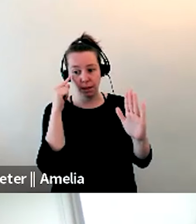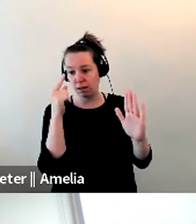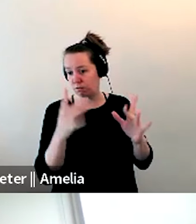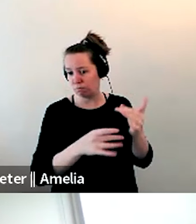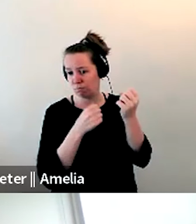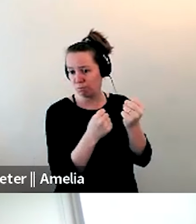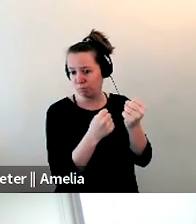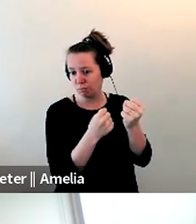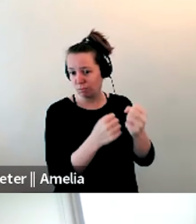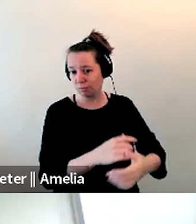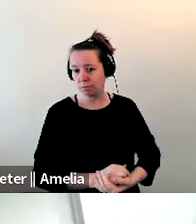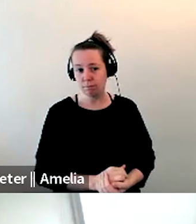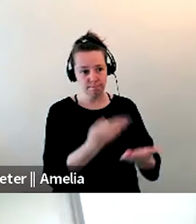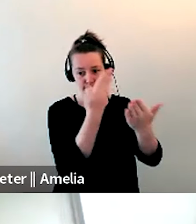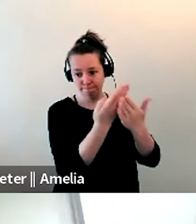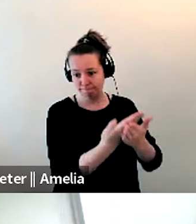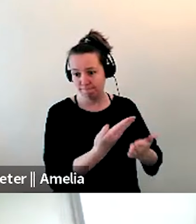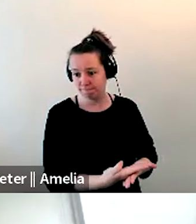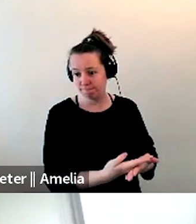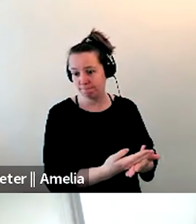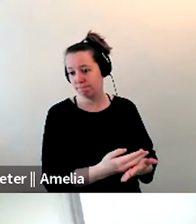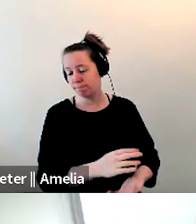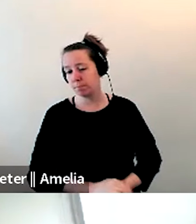validity on it. And, you